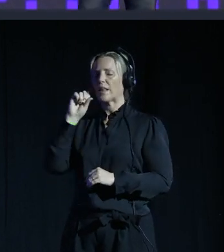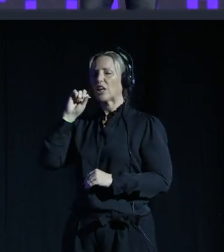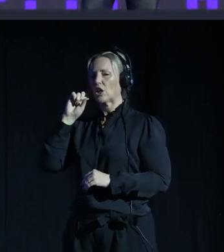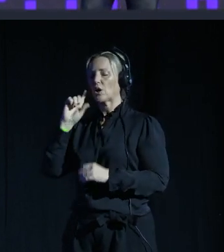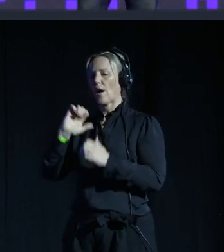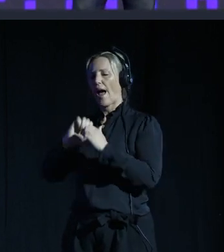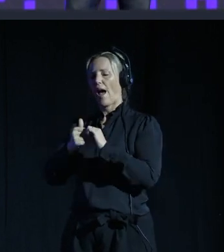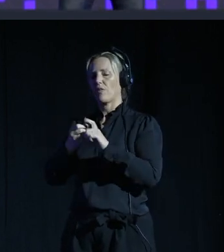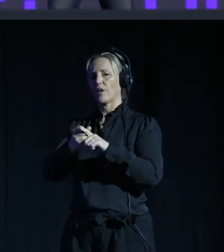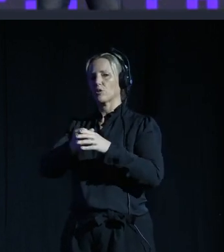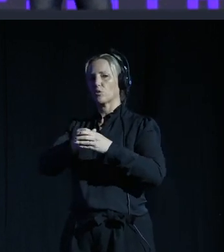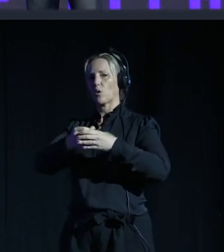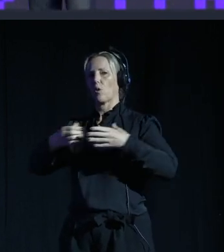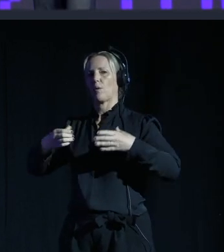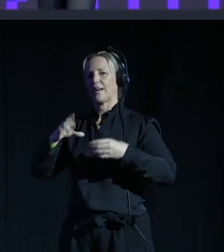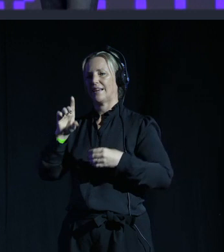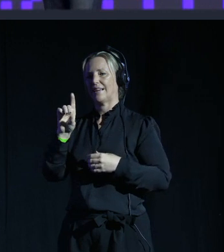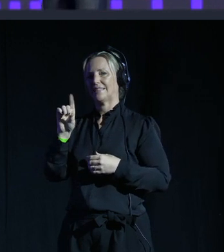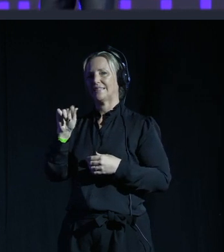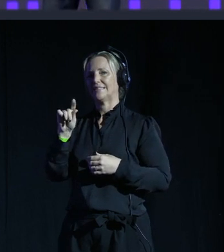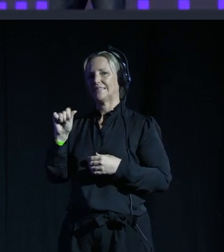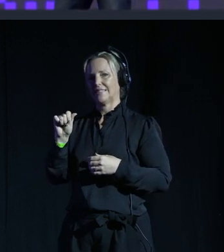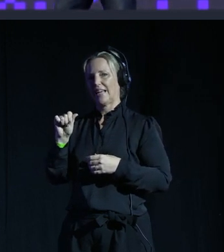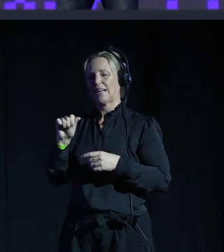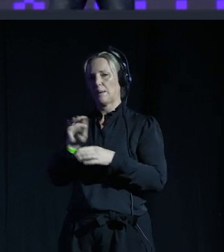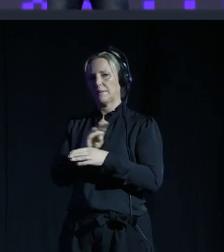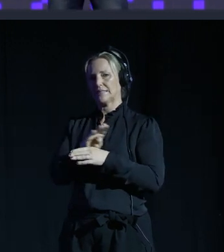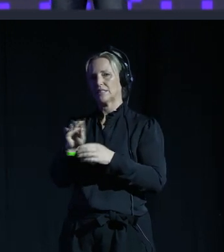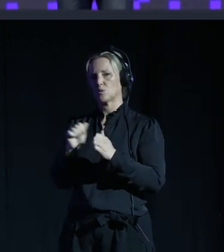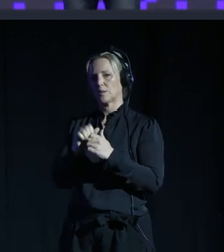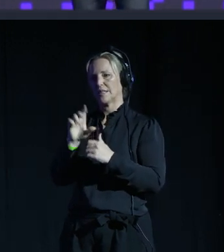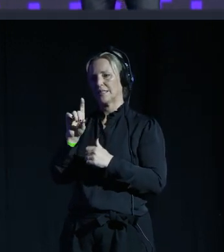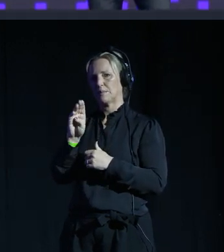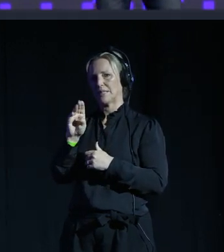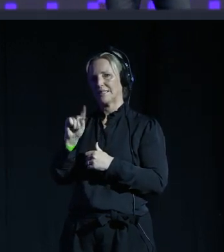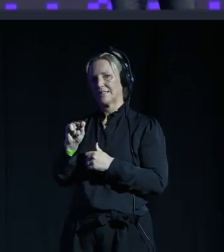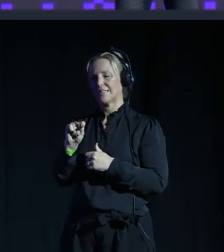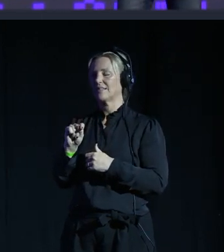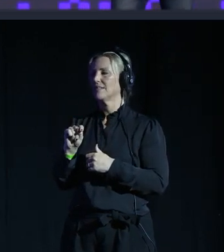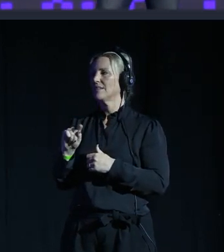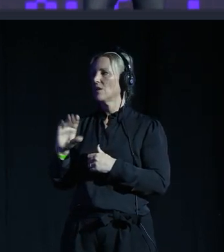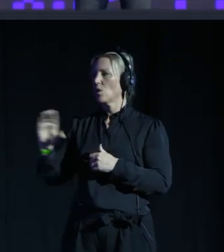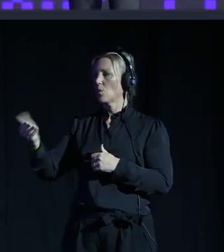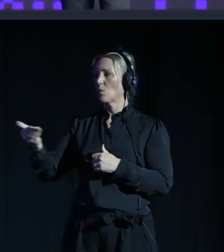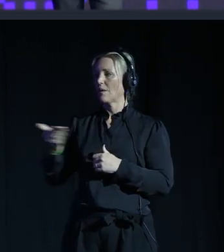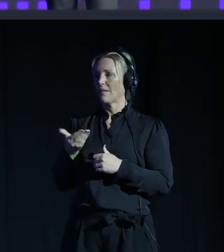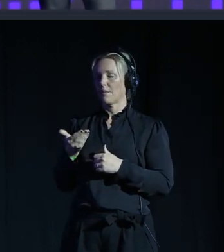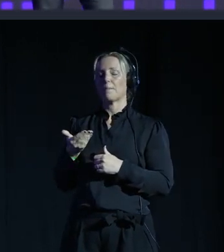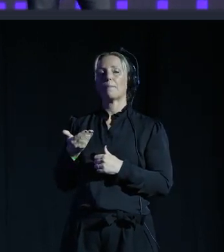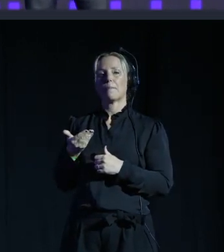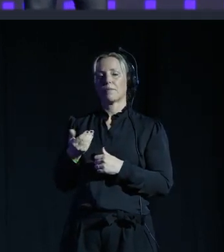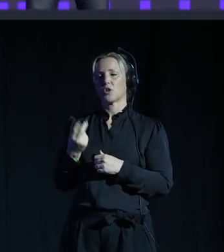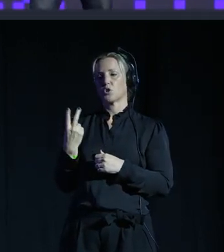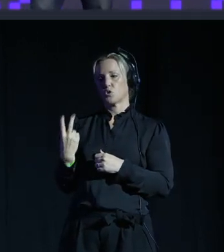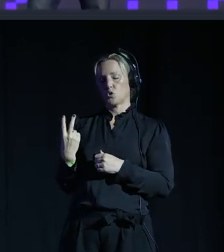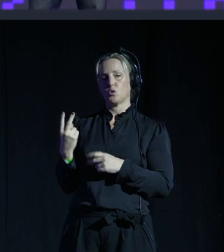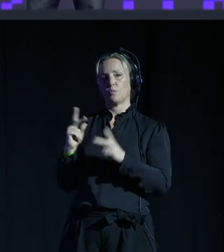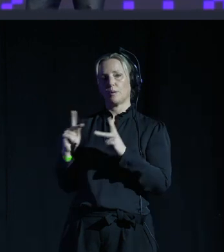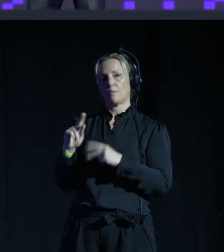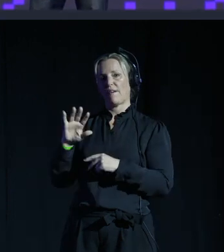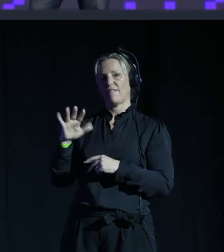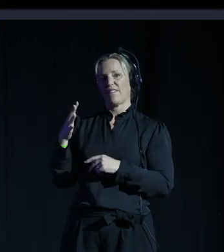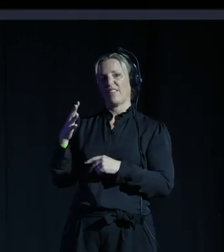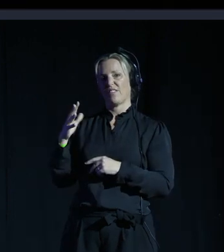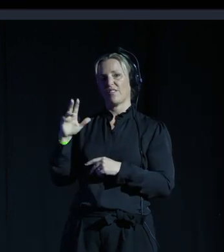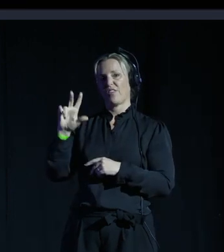scaling their data practice with DBT. So please welcome to the stage, we have two members of Fifth Third Bank. We